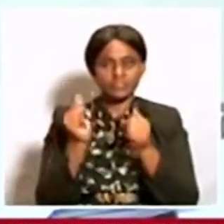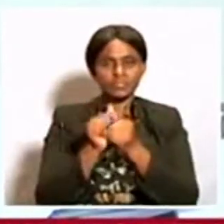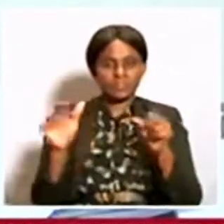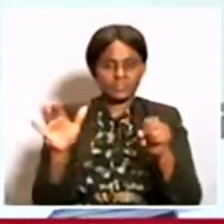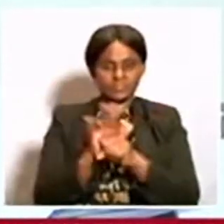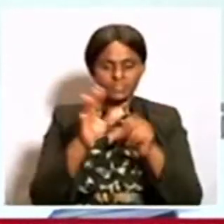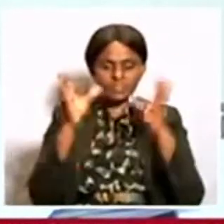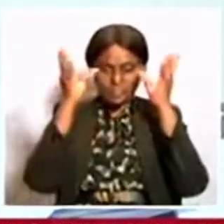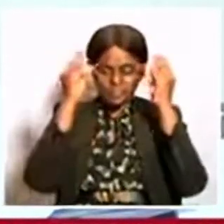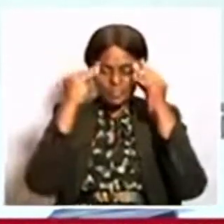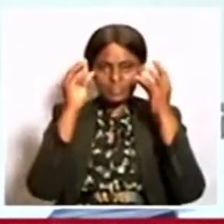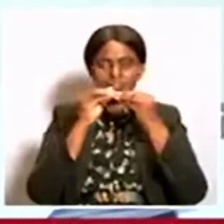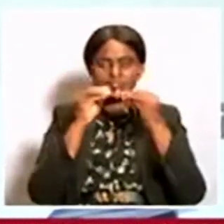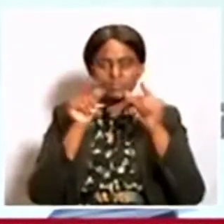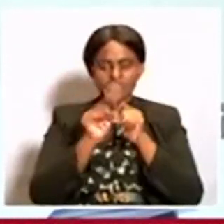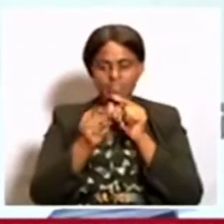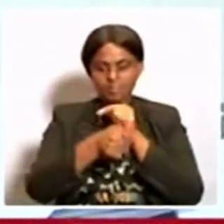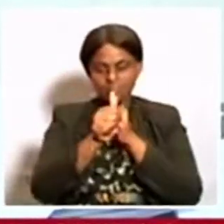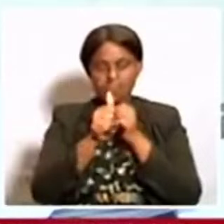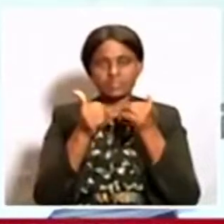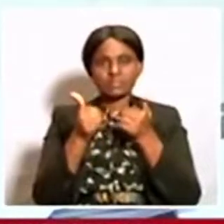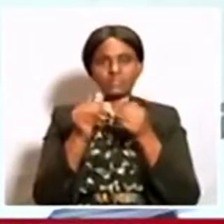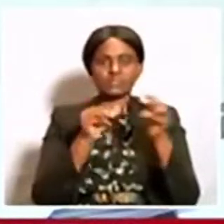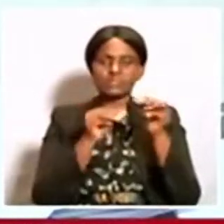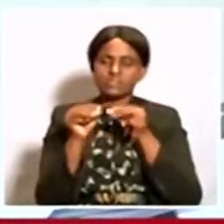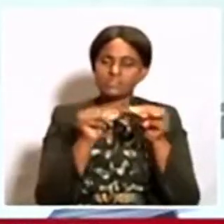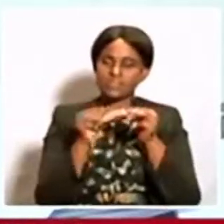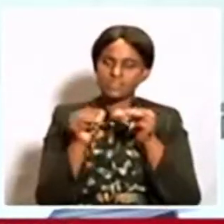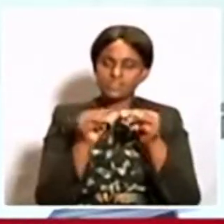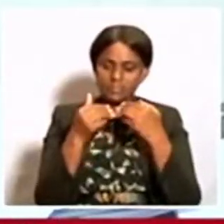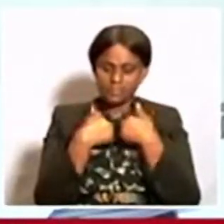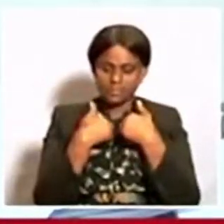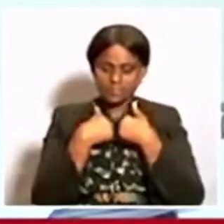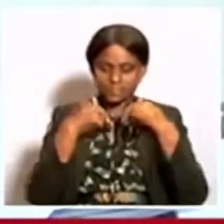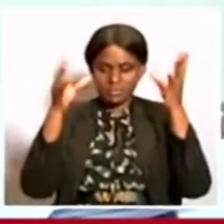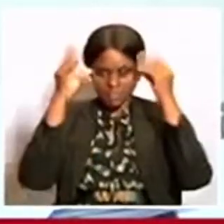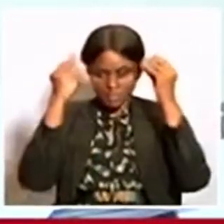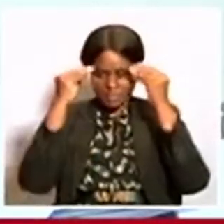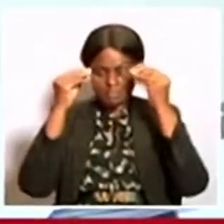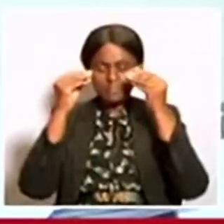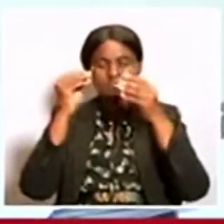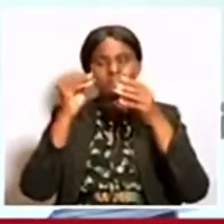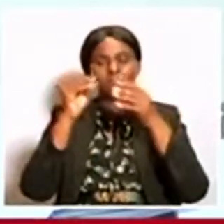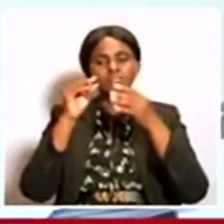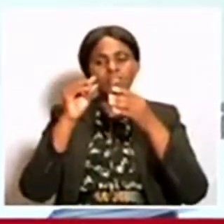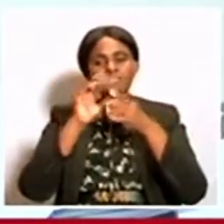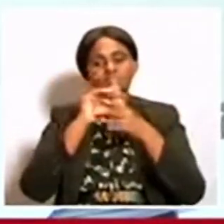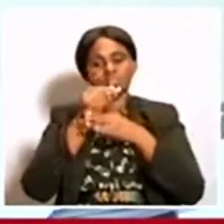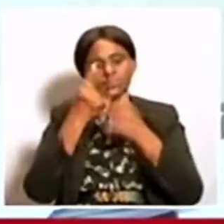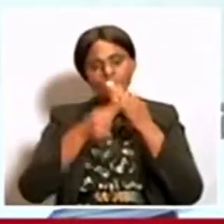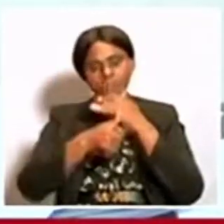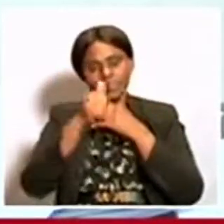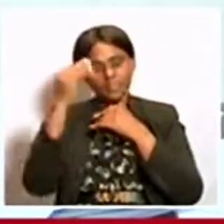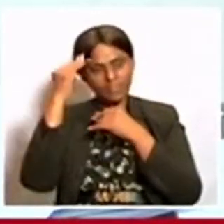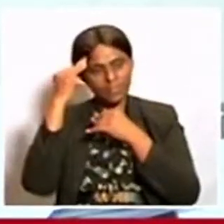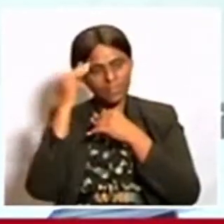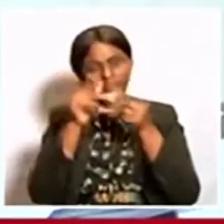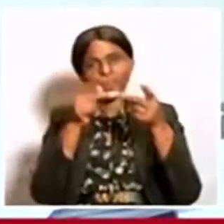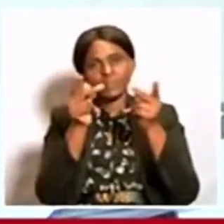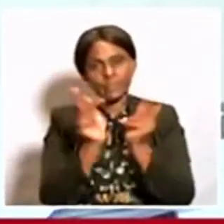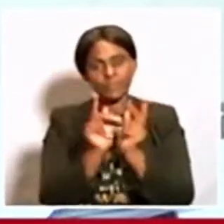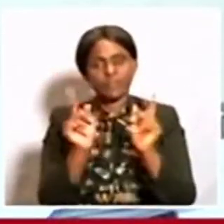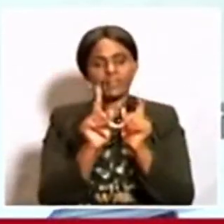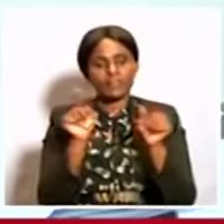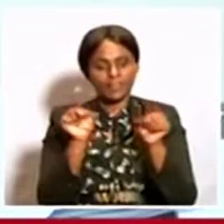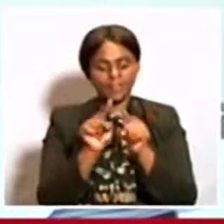knowledge, and the management have the knowledge, or they know where this site is.